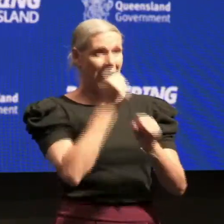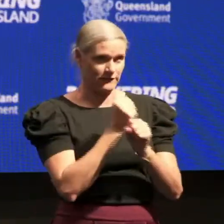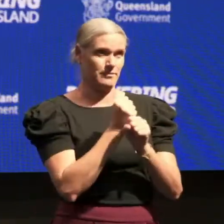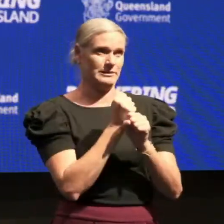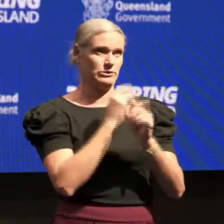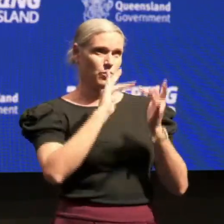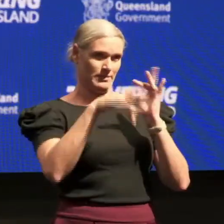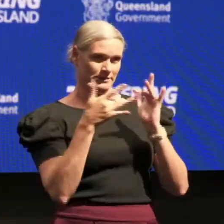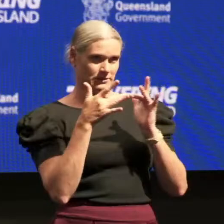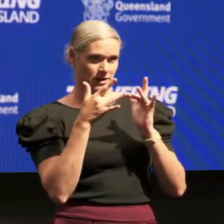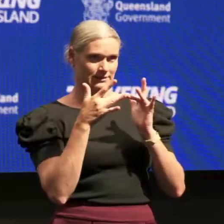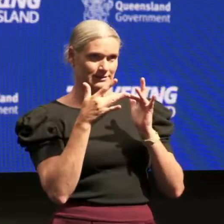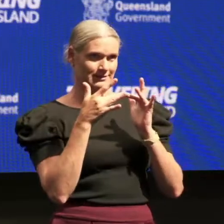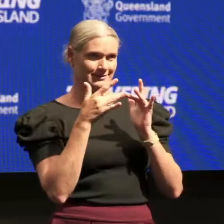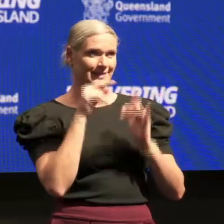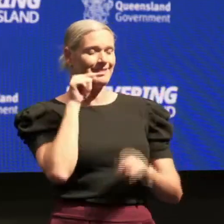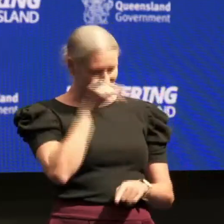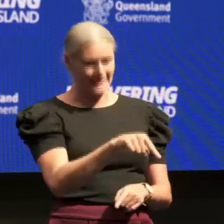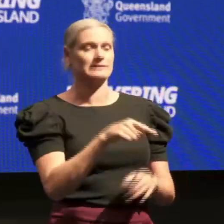Queensland website,